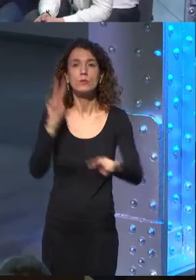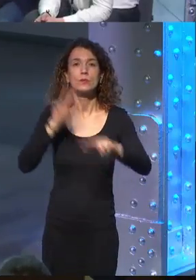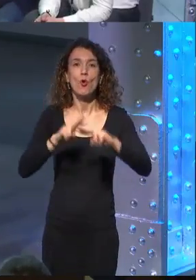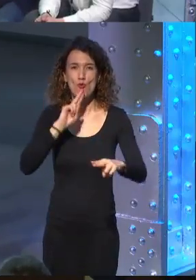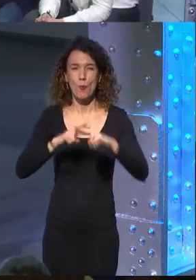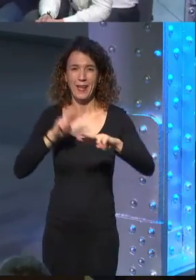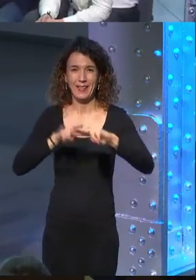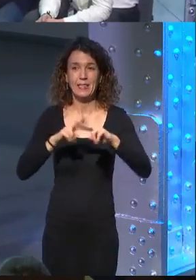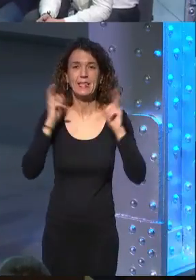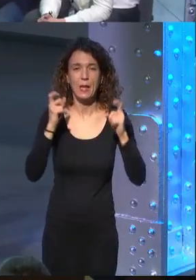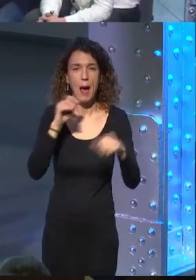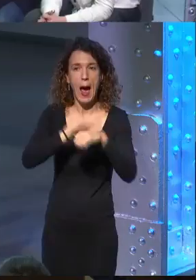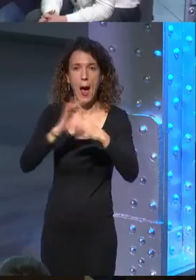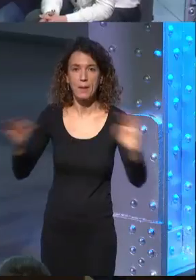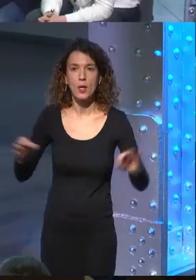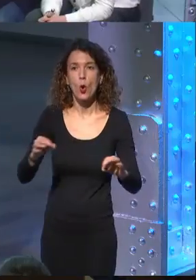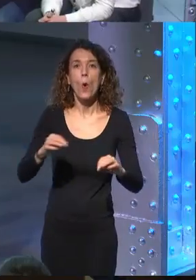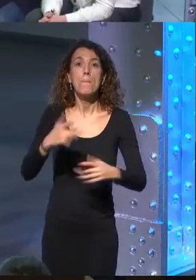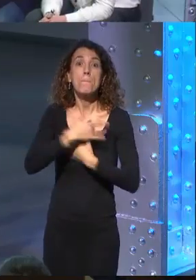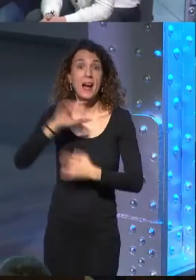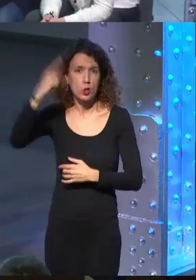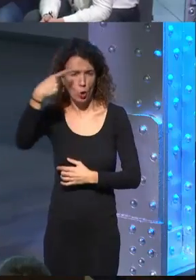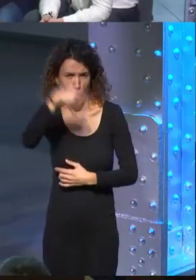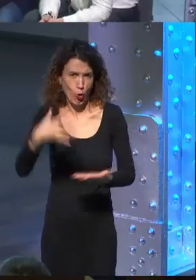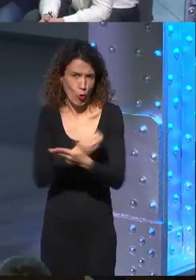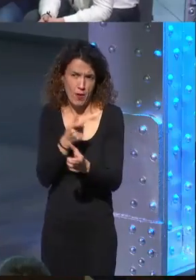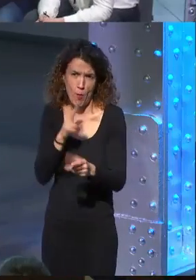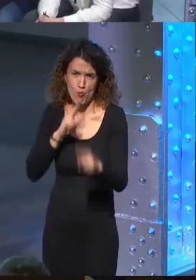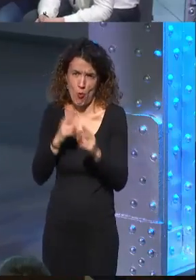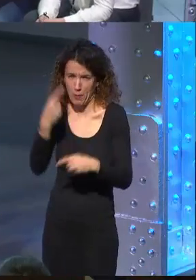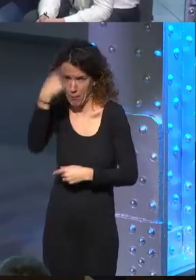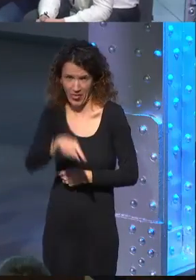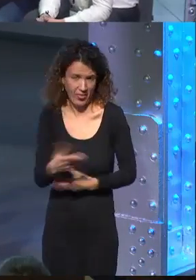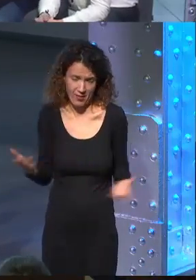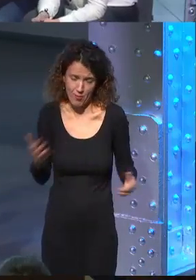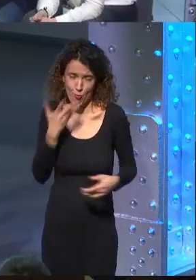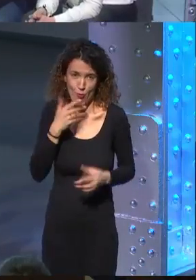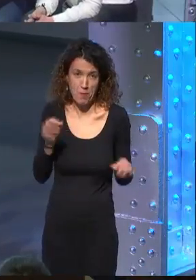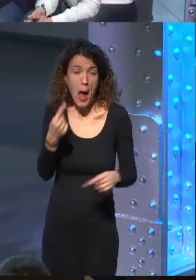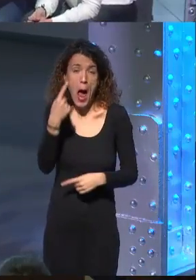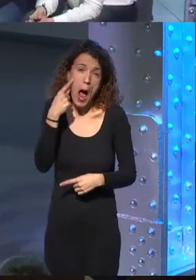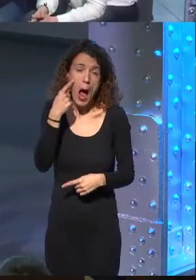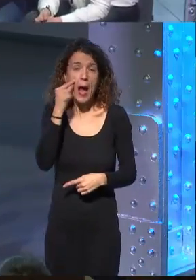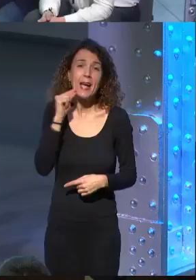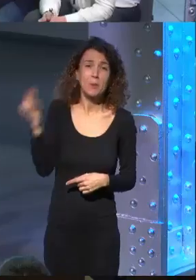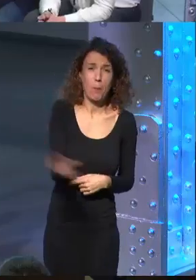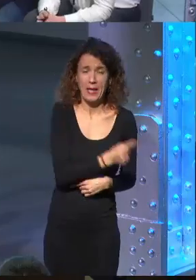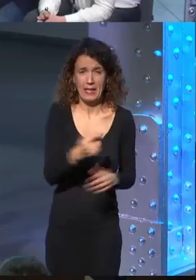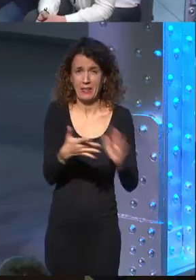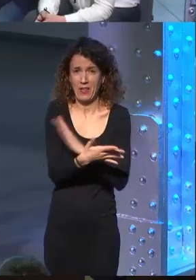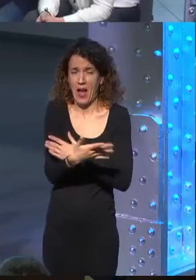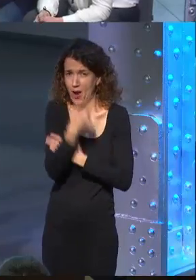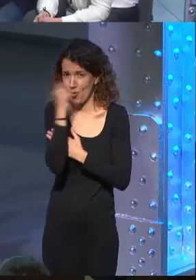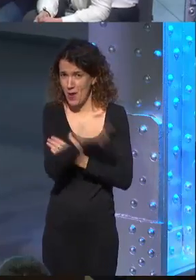started to use them, she created a nickname and she tried to be her friend. So she